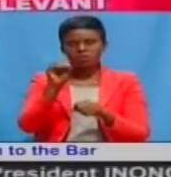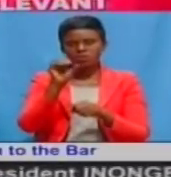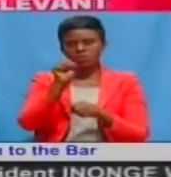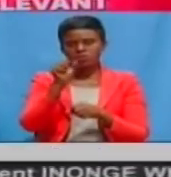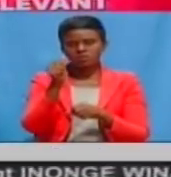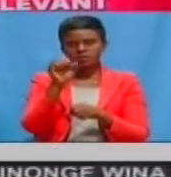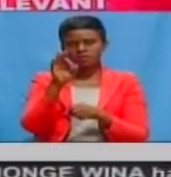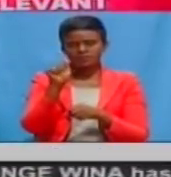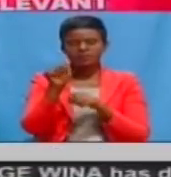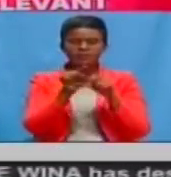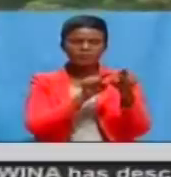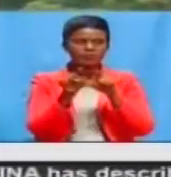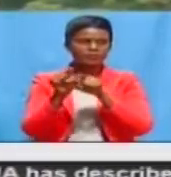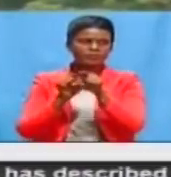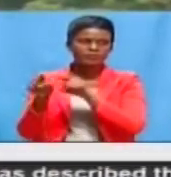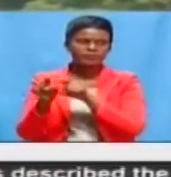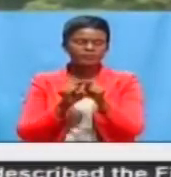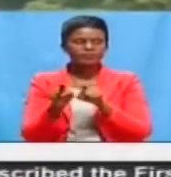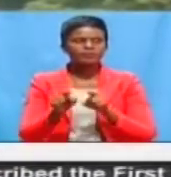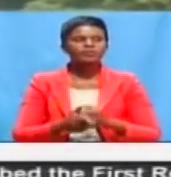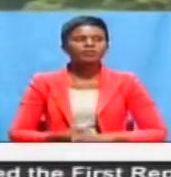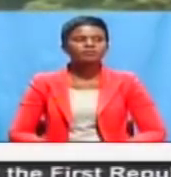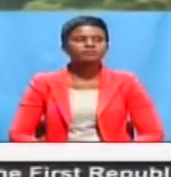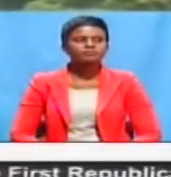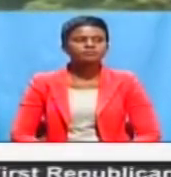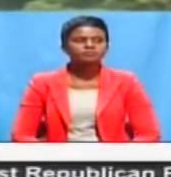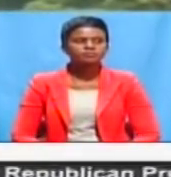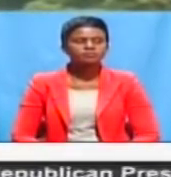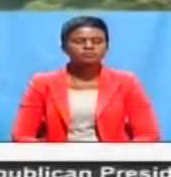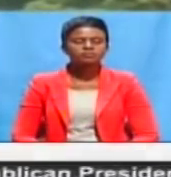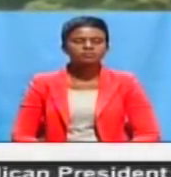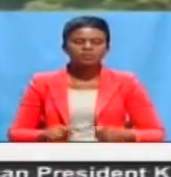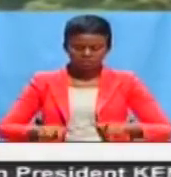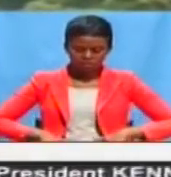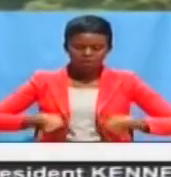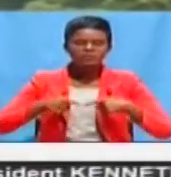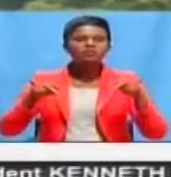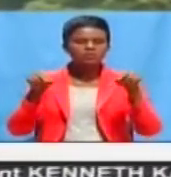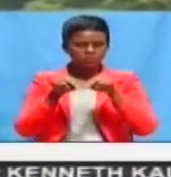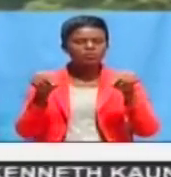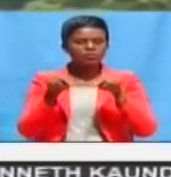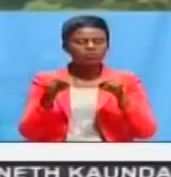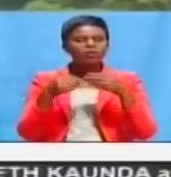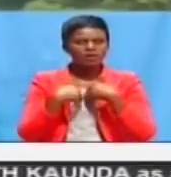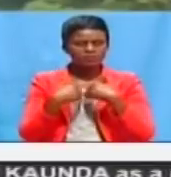tournament. In life, it's normal. you don't close